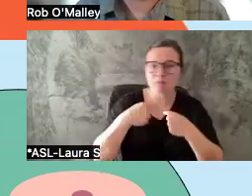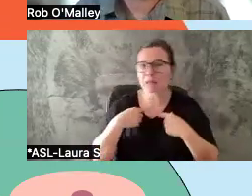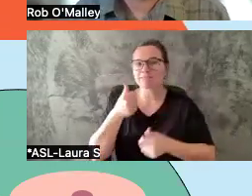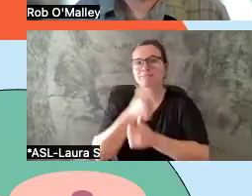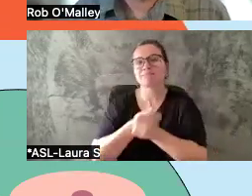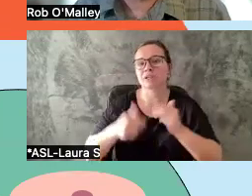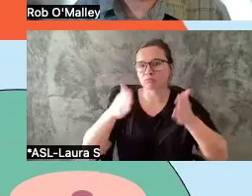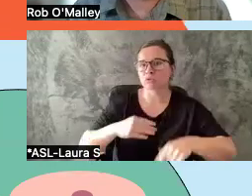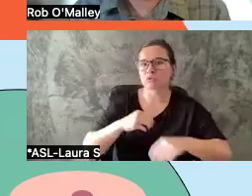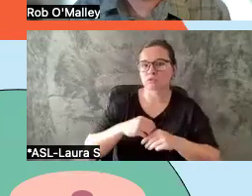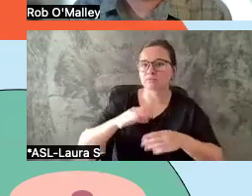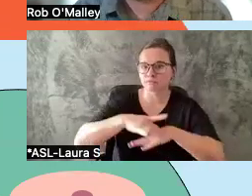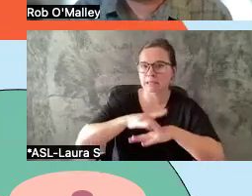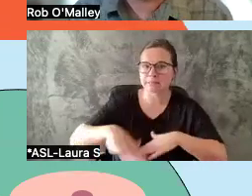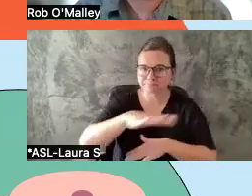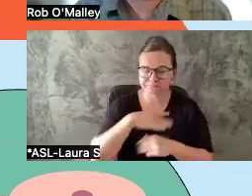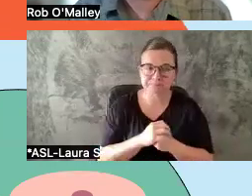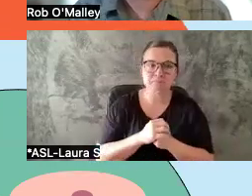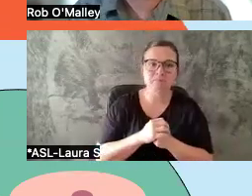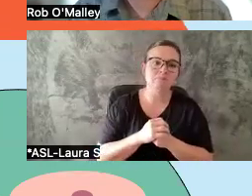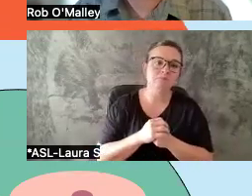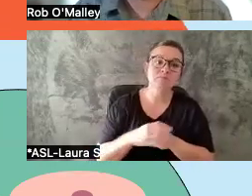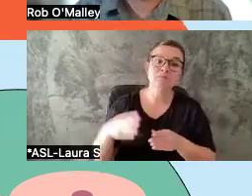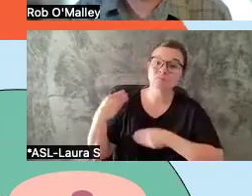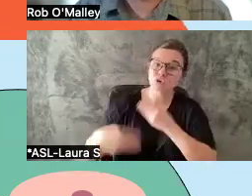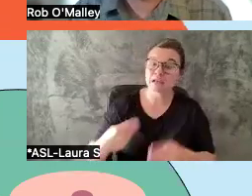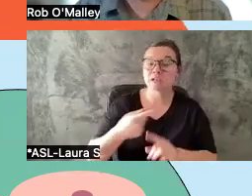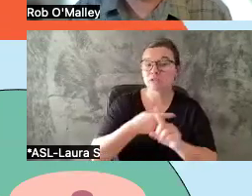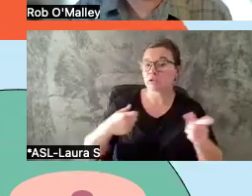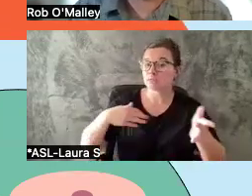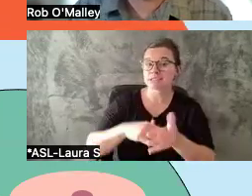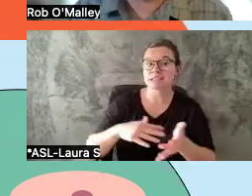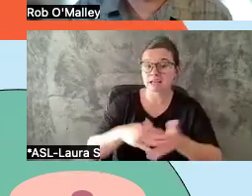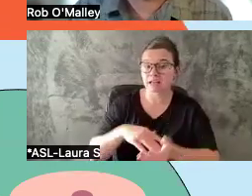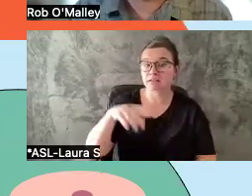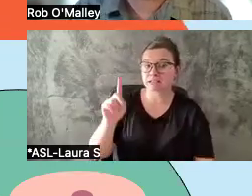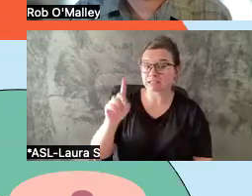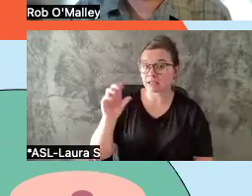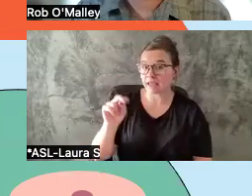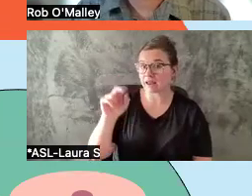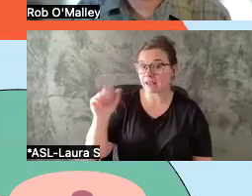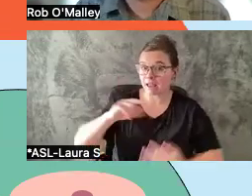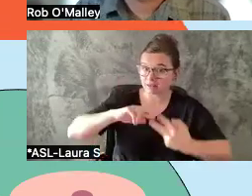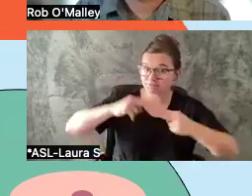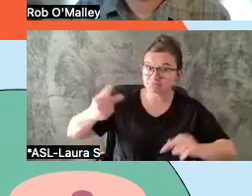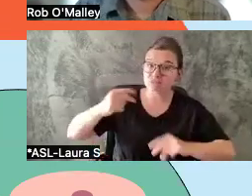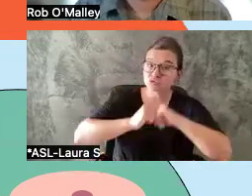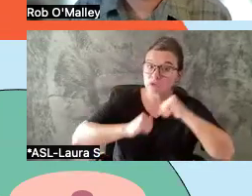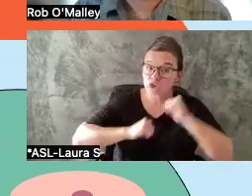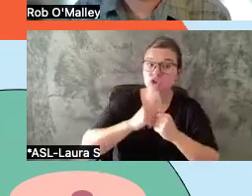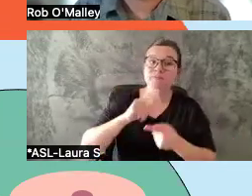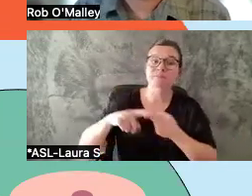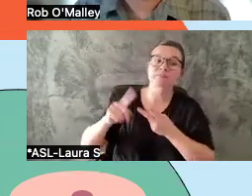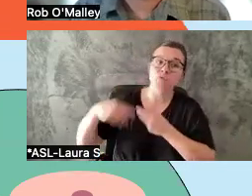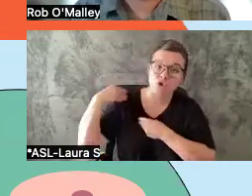planet. And so genetics encompasses everything from the study of DNA structure and function to heredity